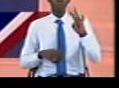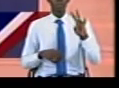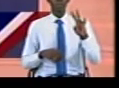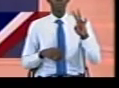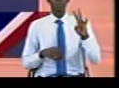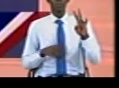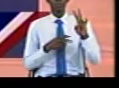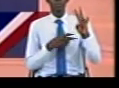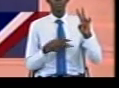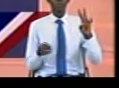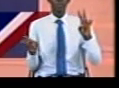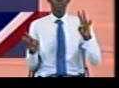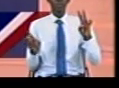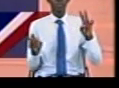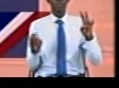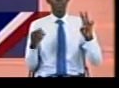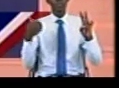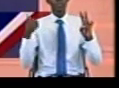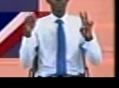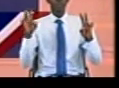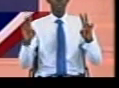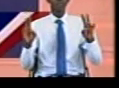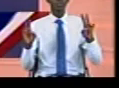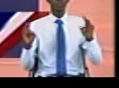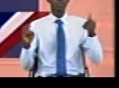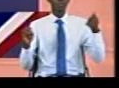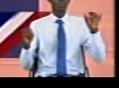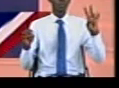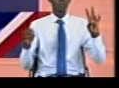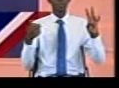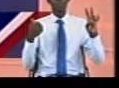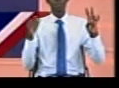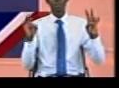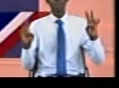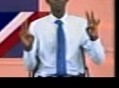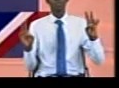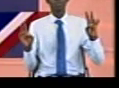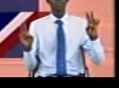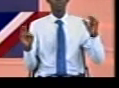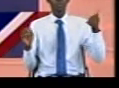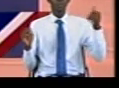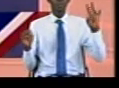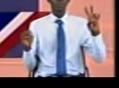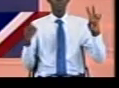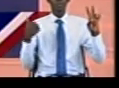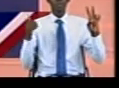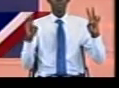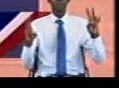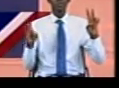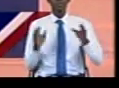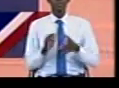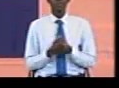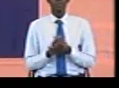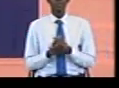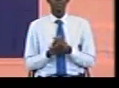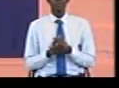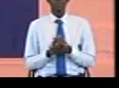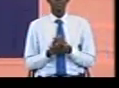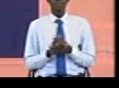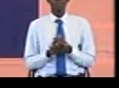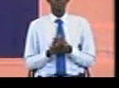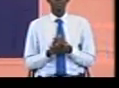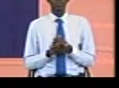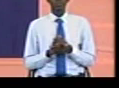I'm reading from verse 17. John chapter 17, verse 17. Our sanctification and